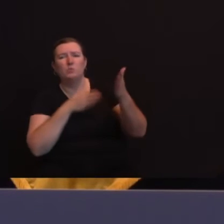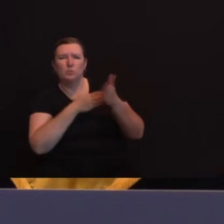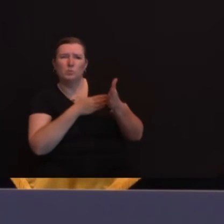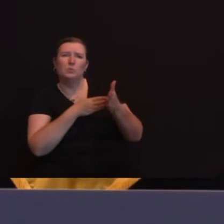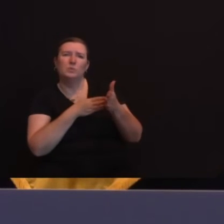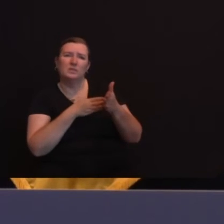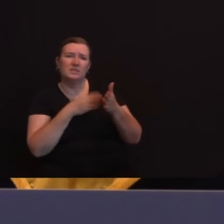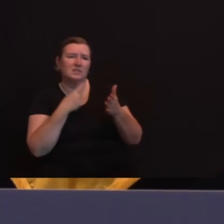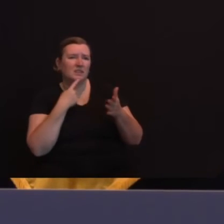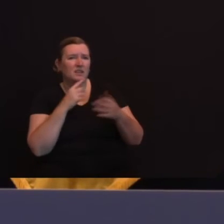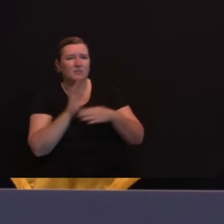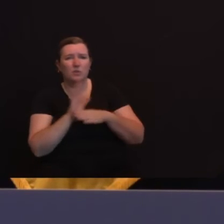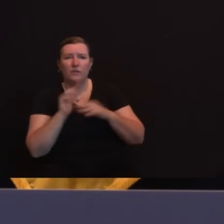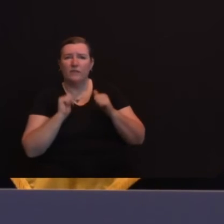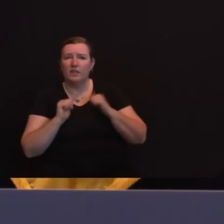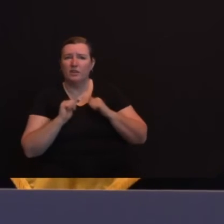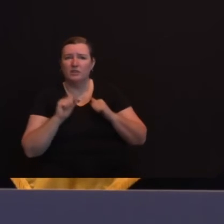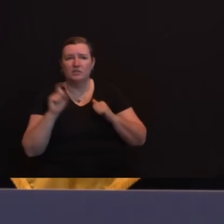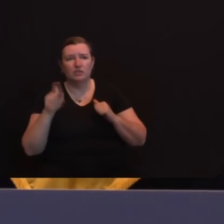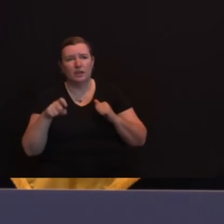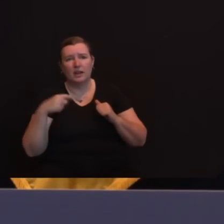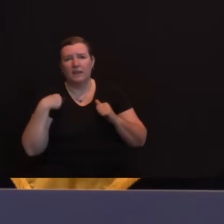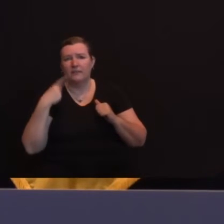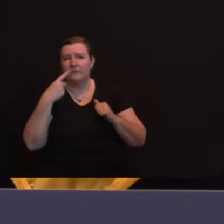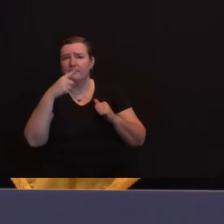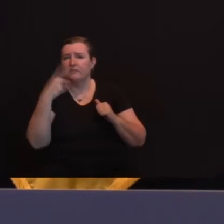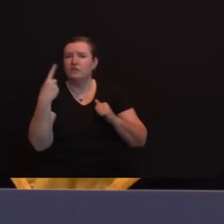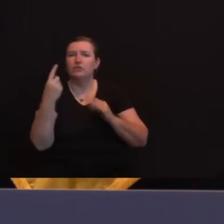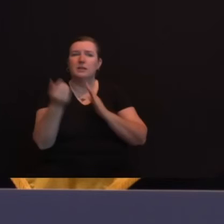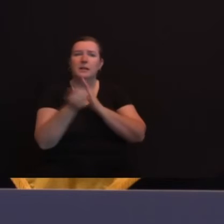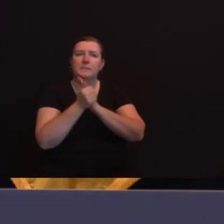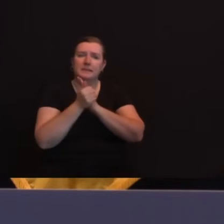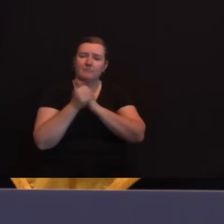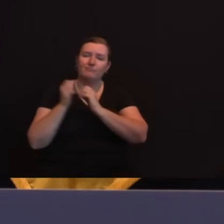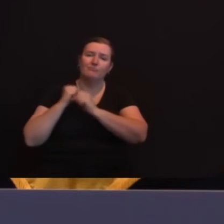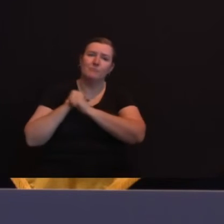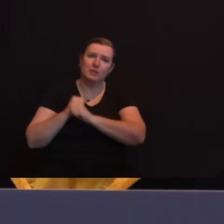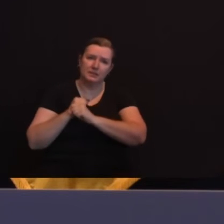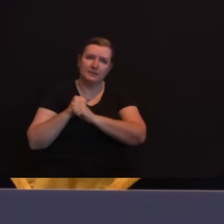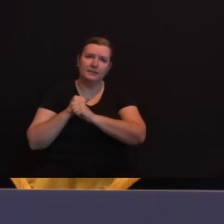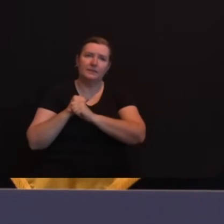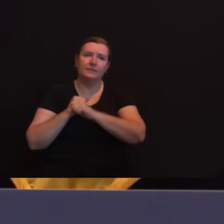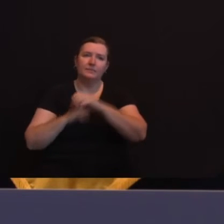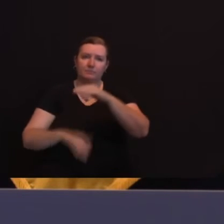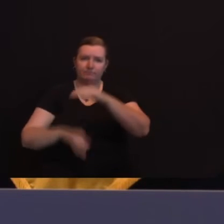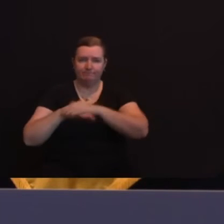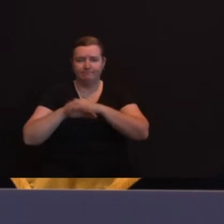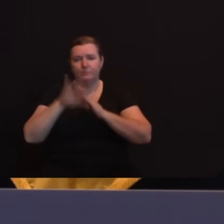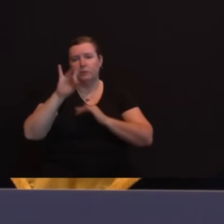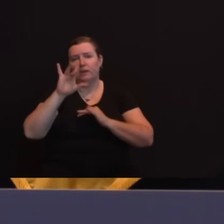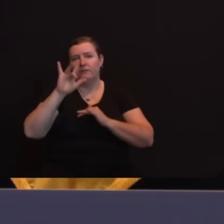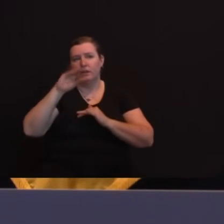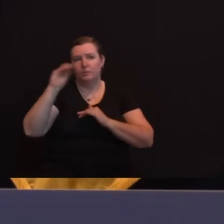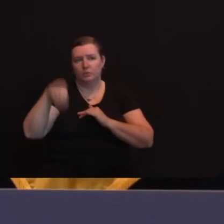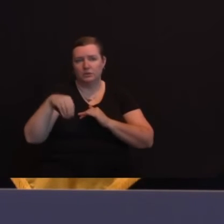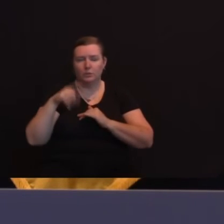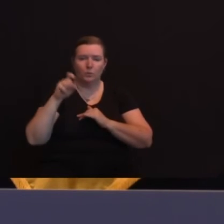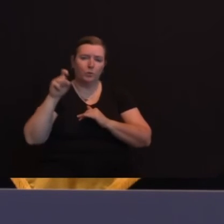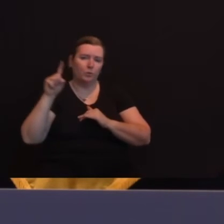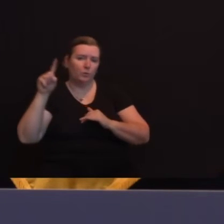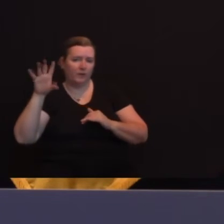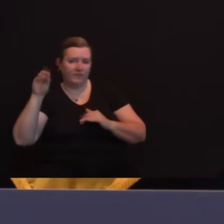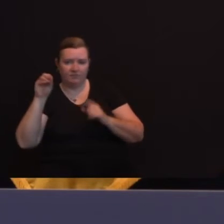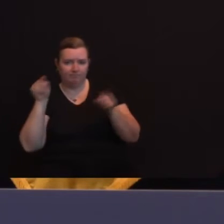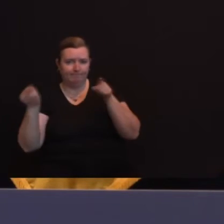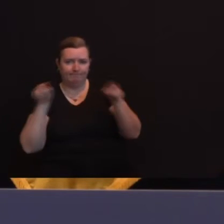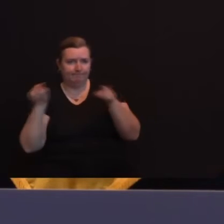to First Amendment protection, so they're subject to the 25% limit, up to 150 people. For other indoor entertainment